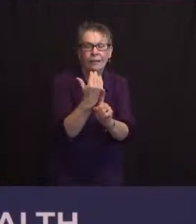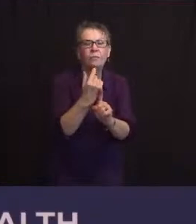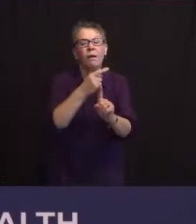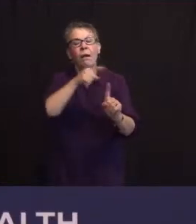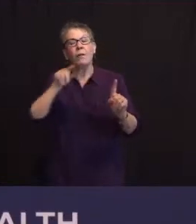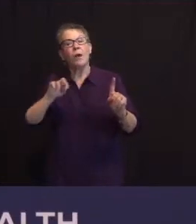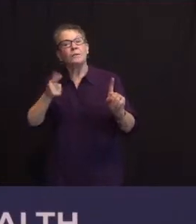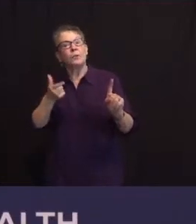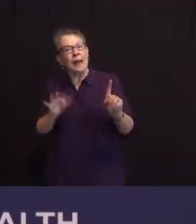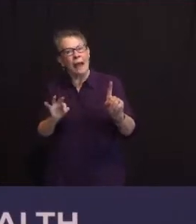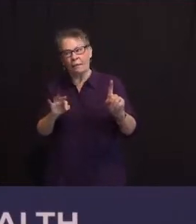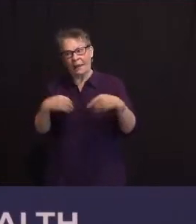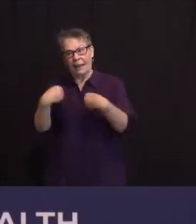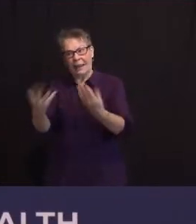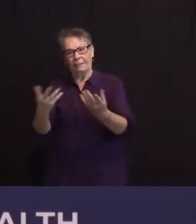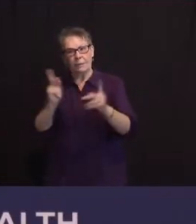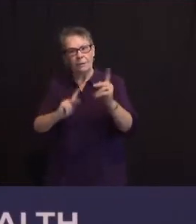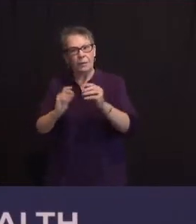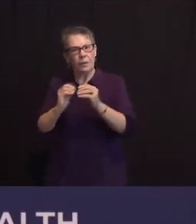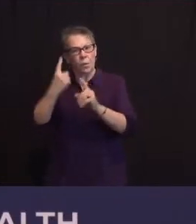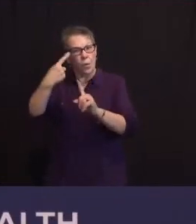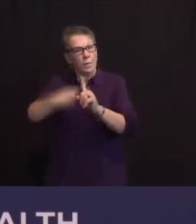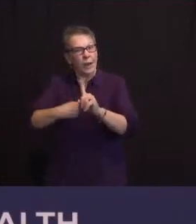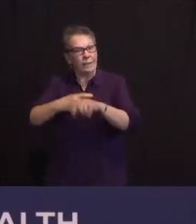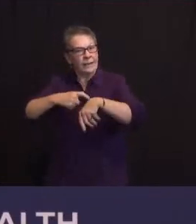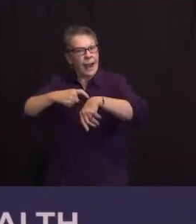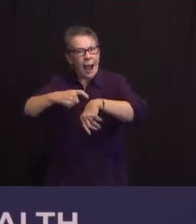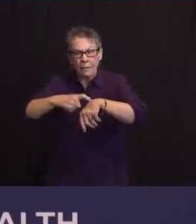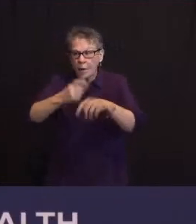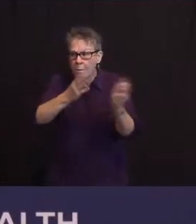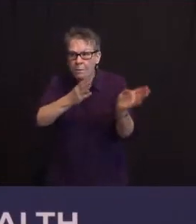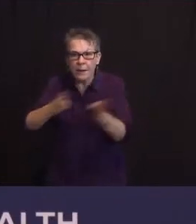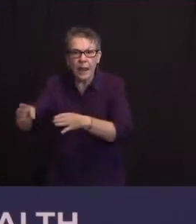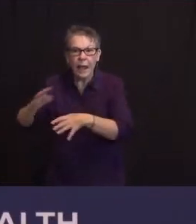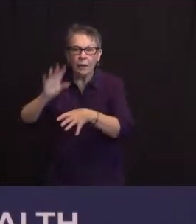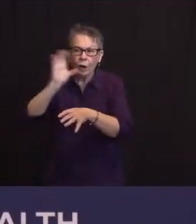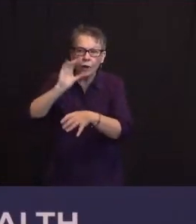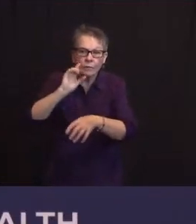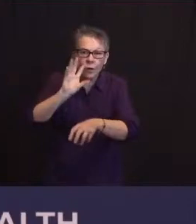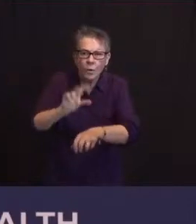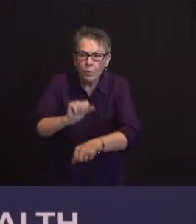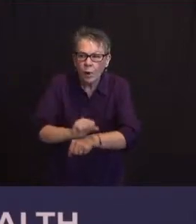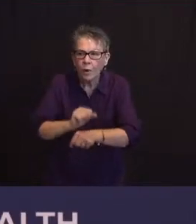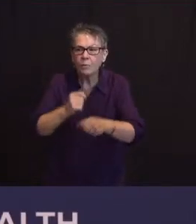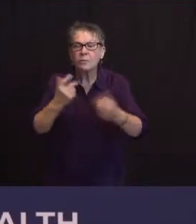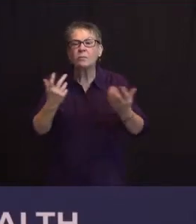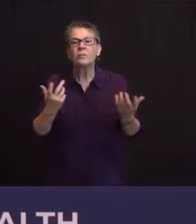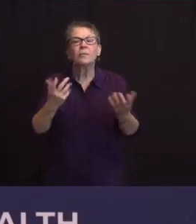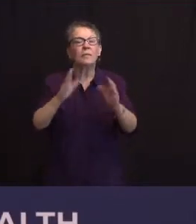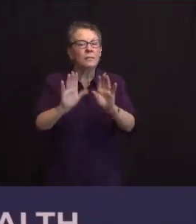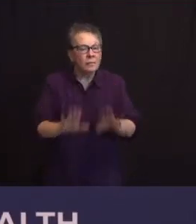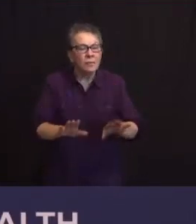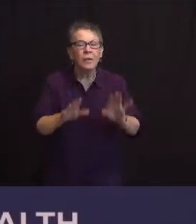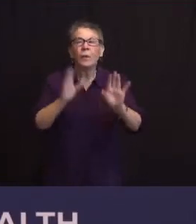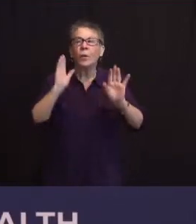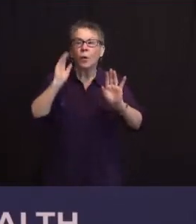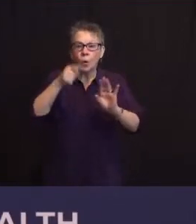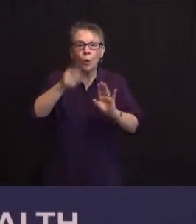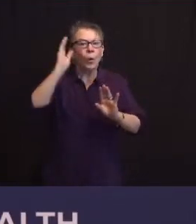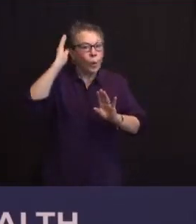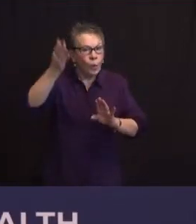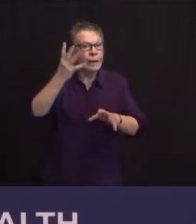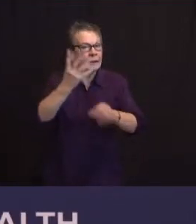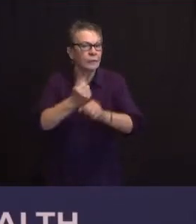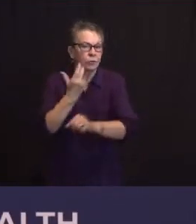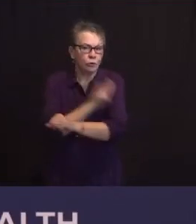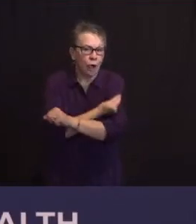get a shot. You'll get both shots if it's Pfizer and Moderna. How much did increased expectation factor